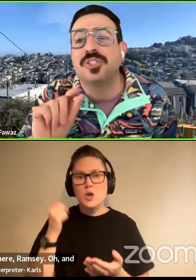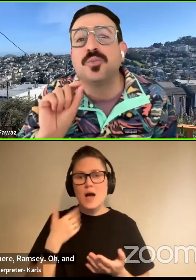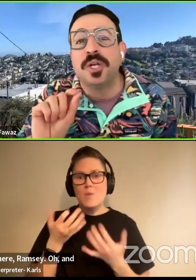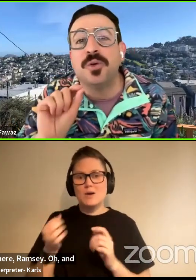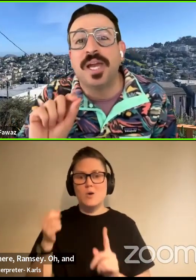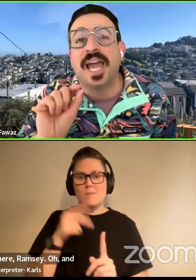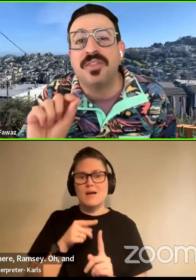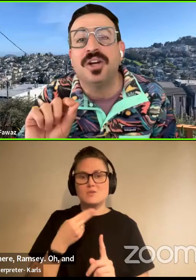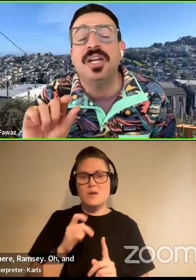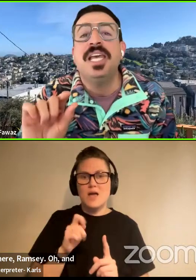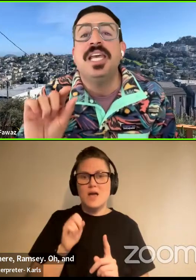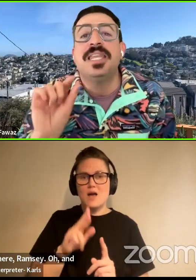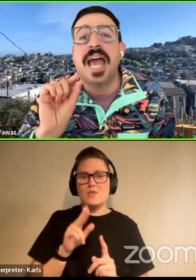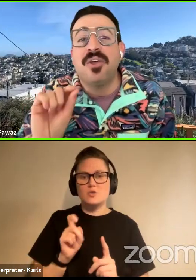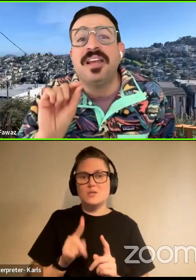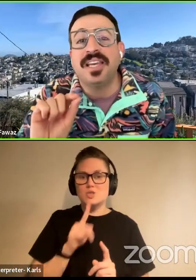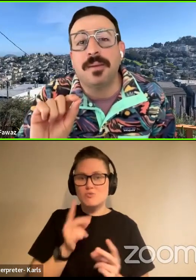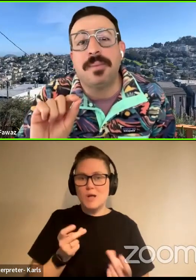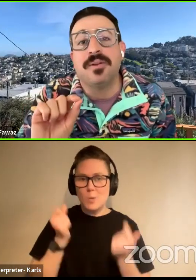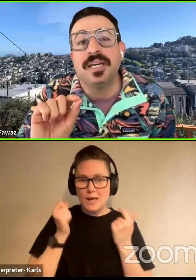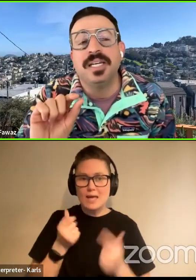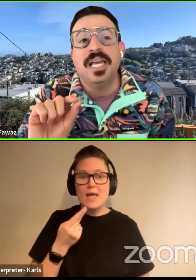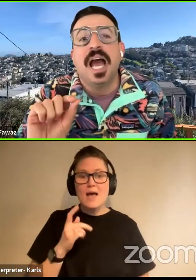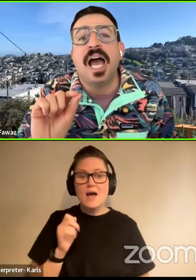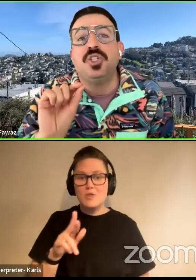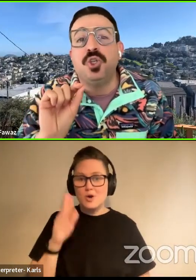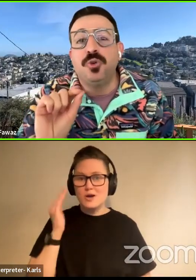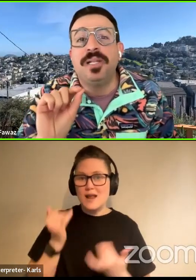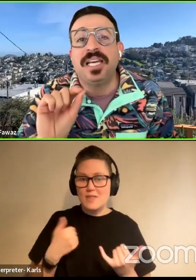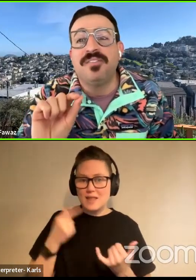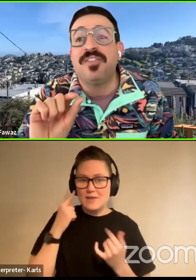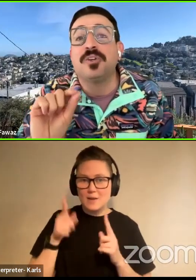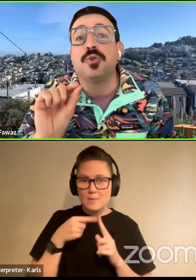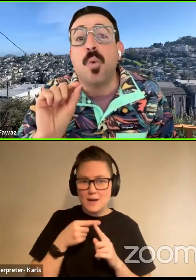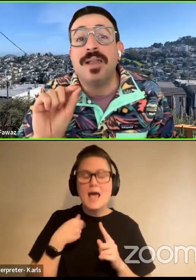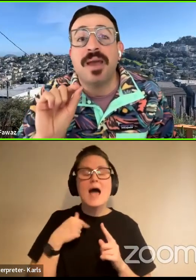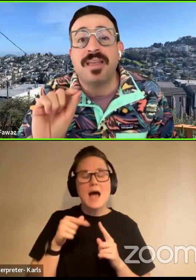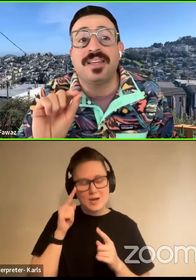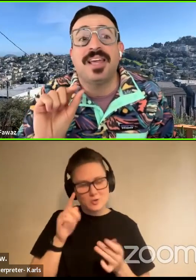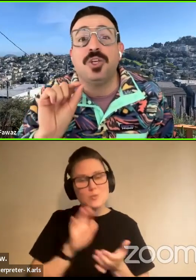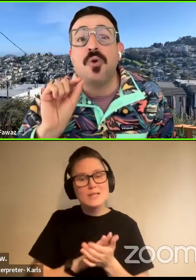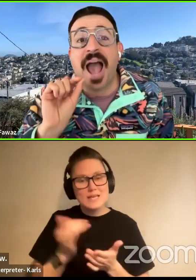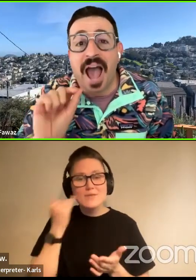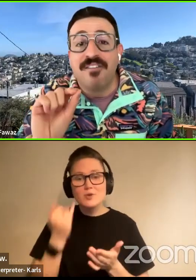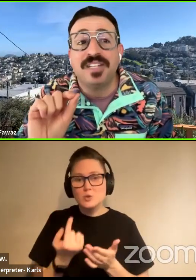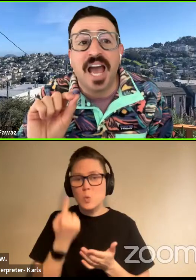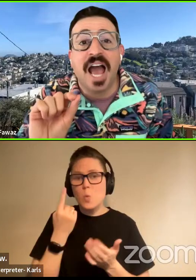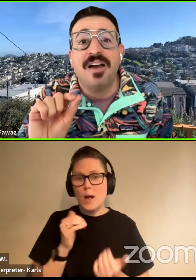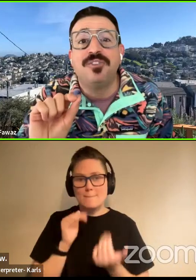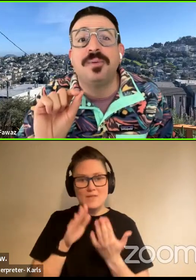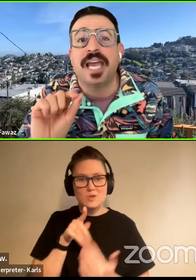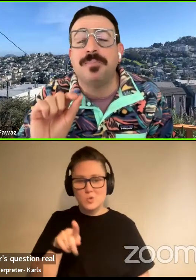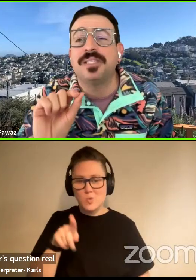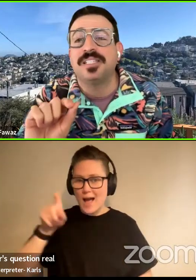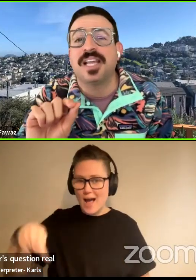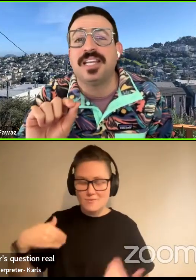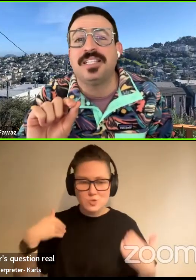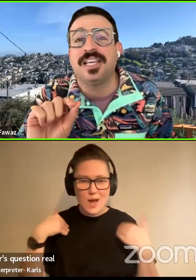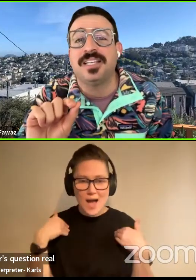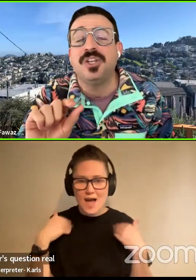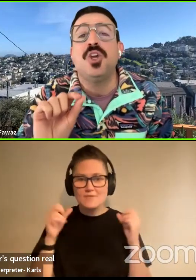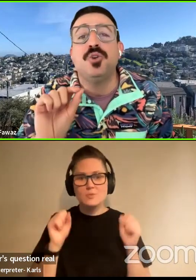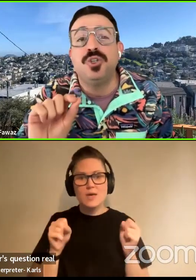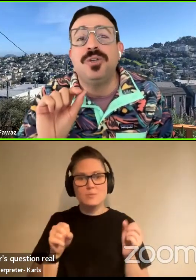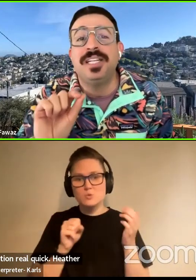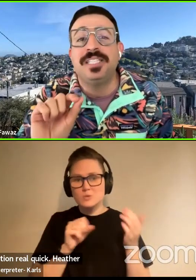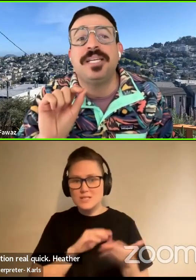to Heather's question real quick. Heather, now that I think about it, I do believe if there's one method that you have to be able to study